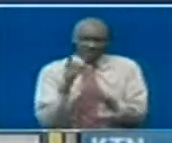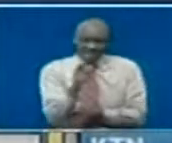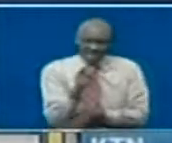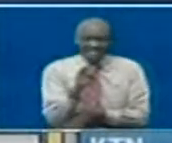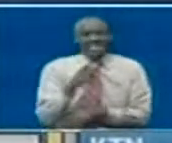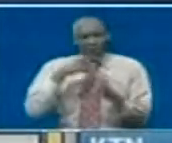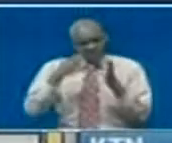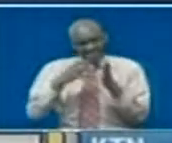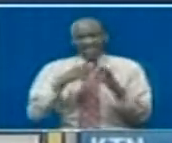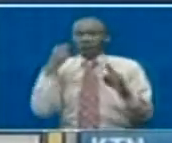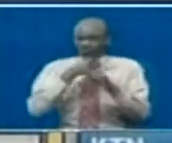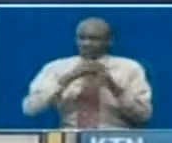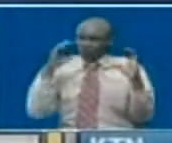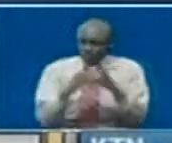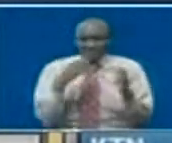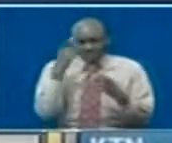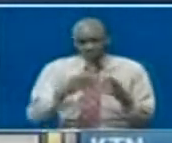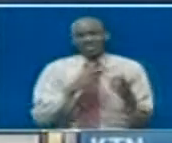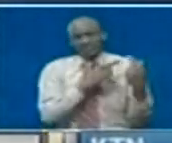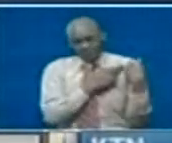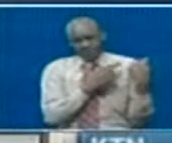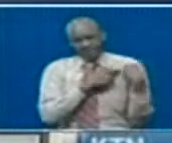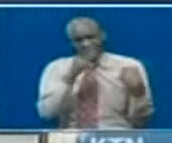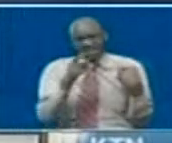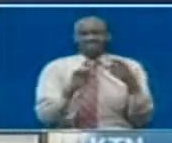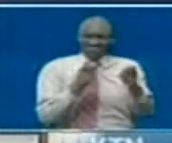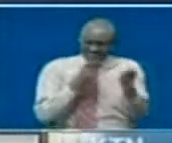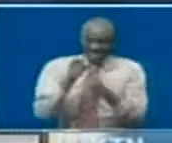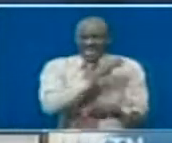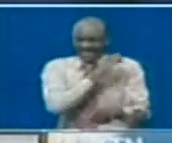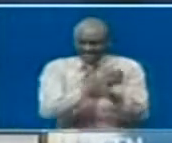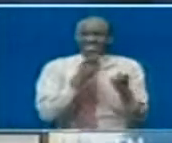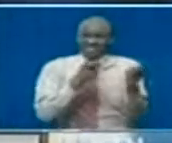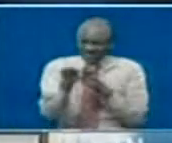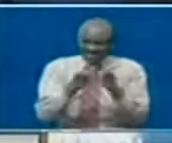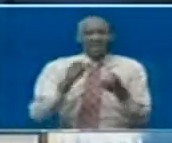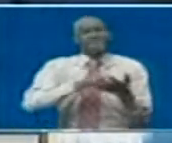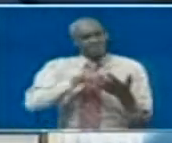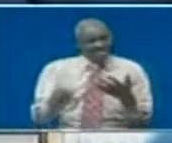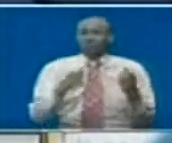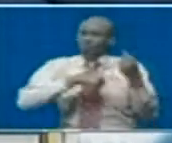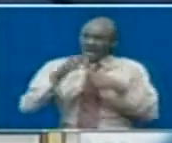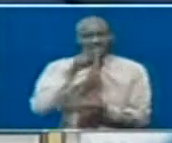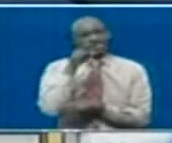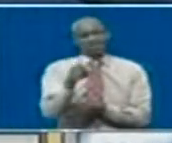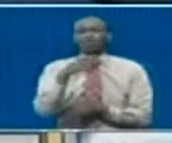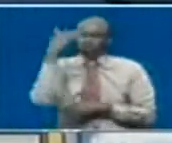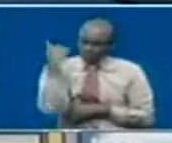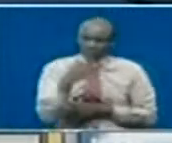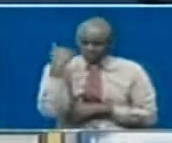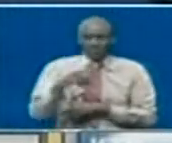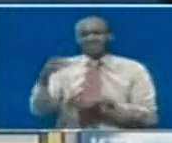The industry lobby group has heaped responsibility on the Energy Regulatory Commission for failing to act to dismantle